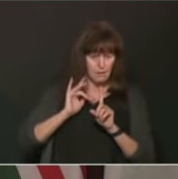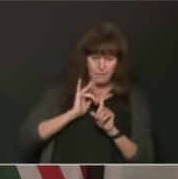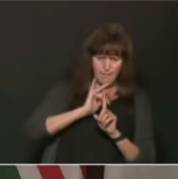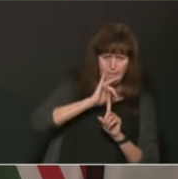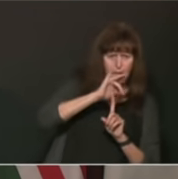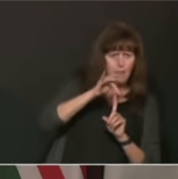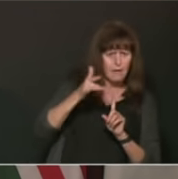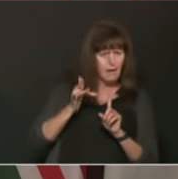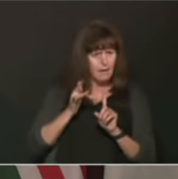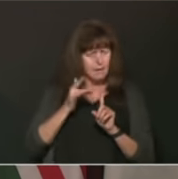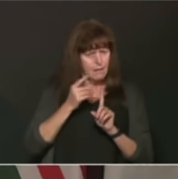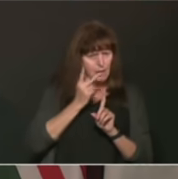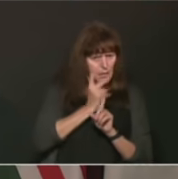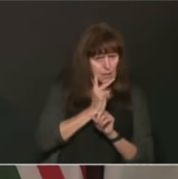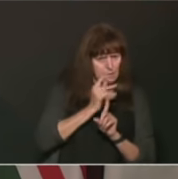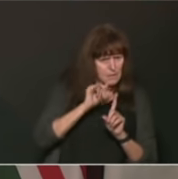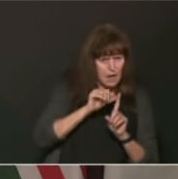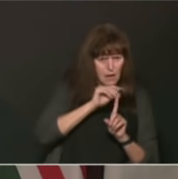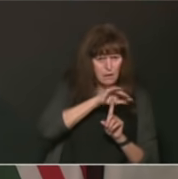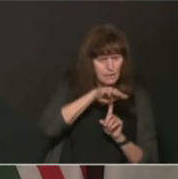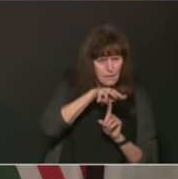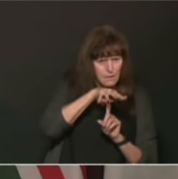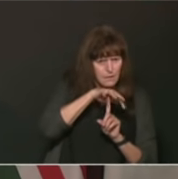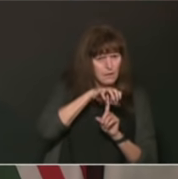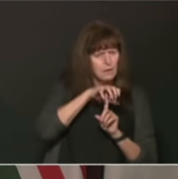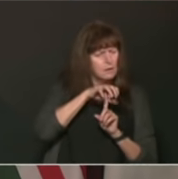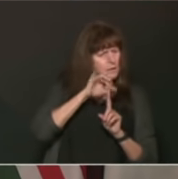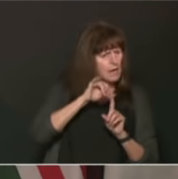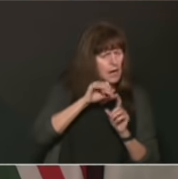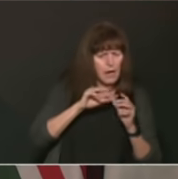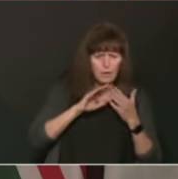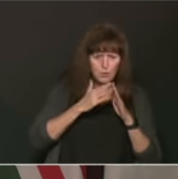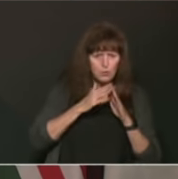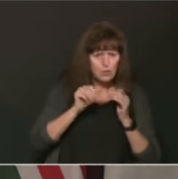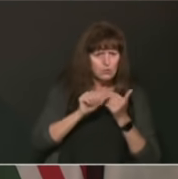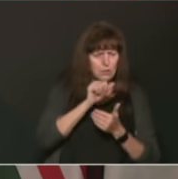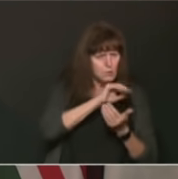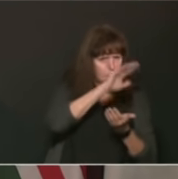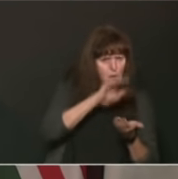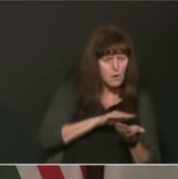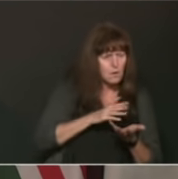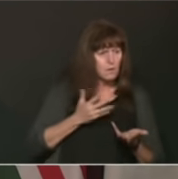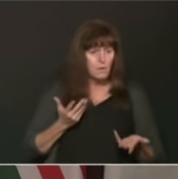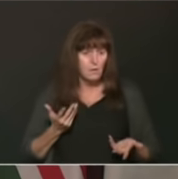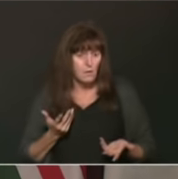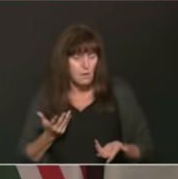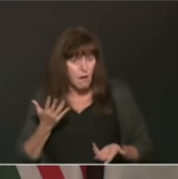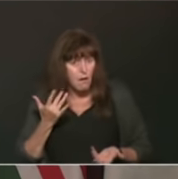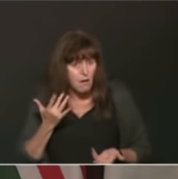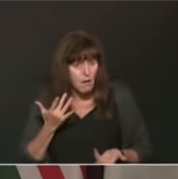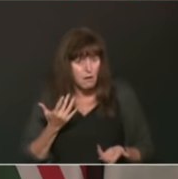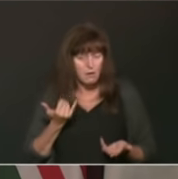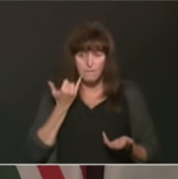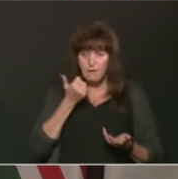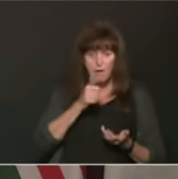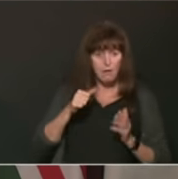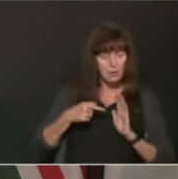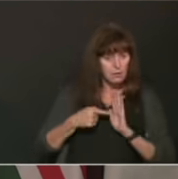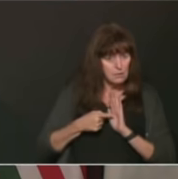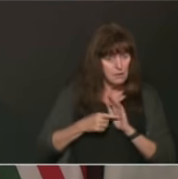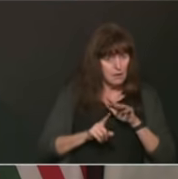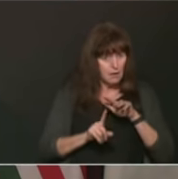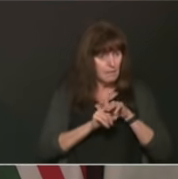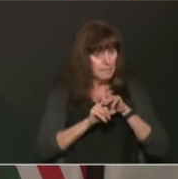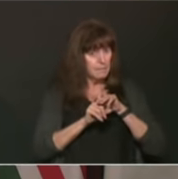risk low in our communities because our communities are coming forward. If they have symptoms, they're getting tested,